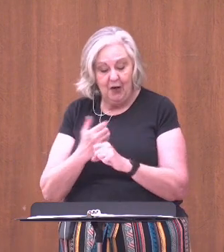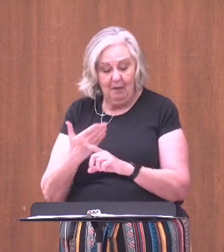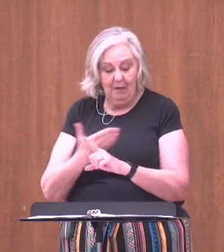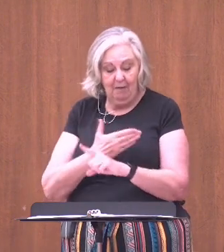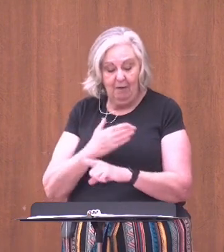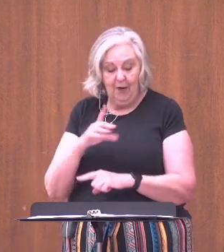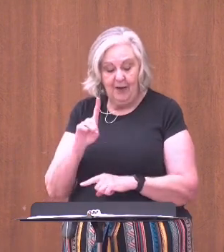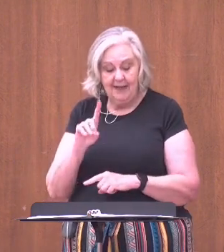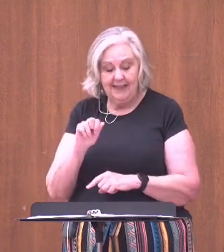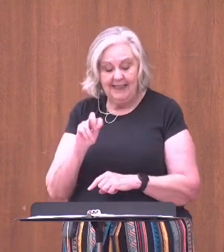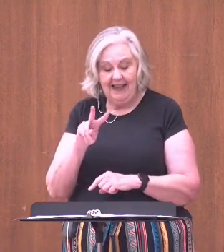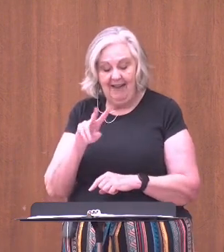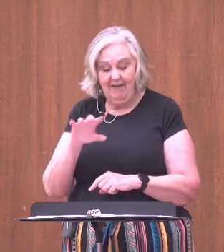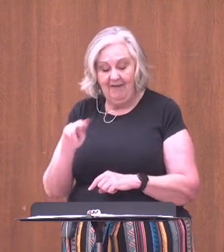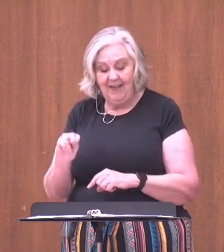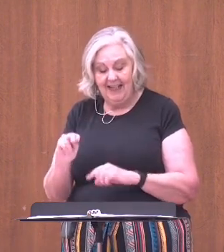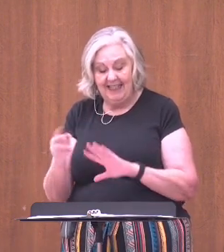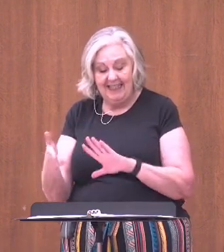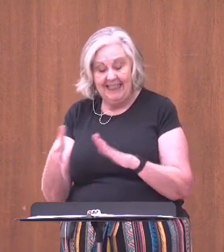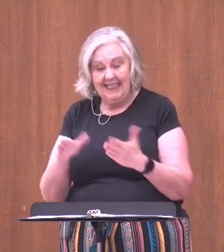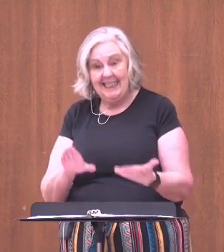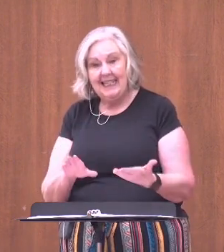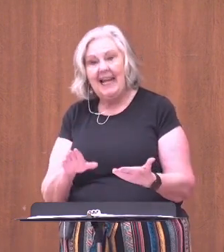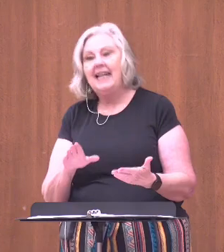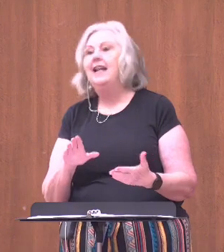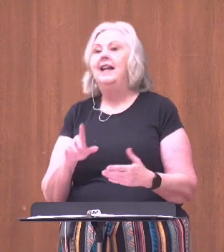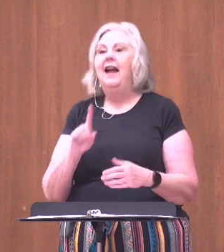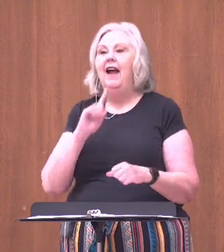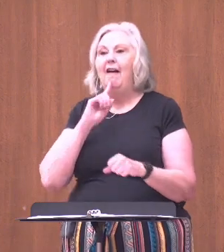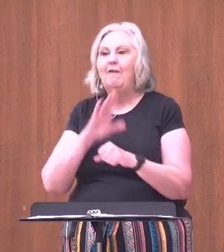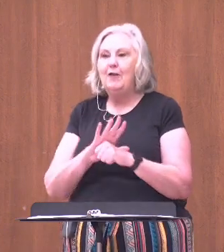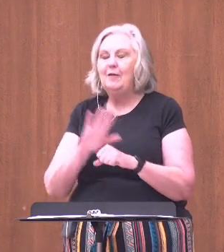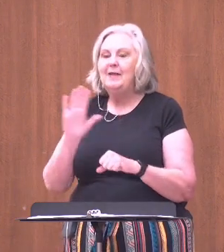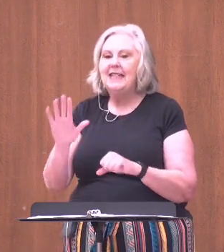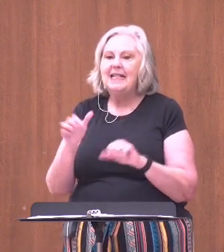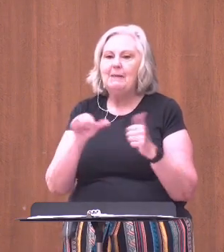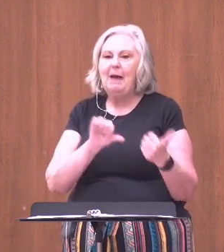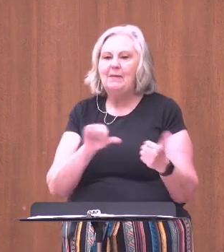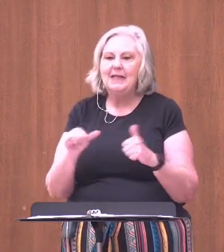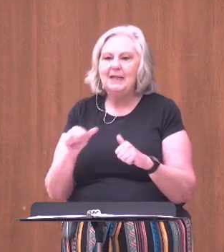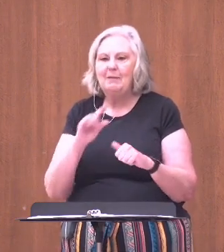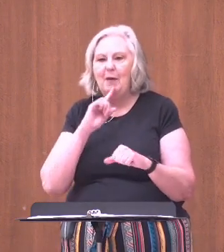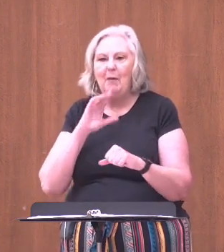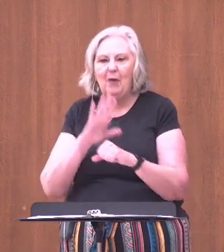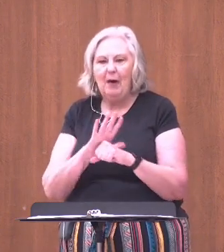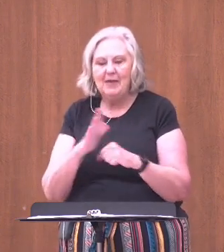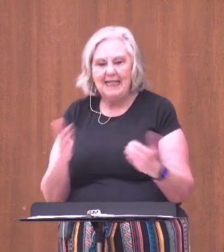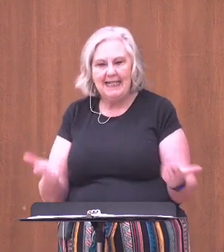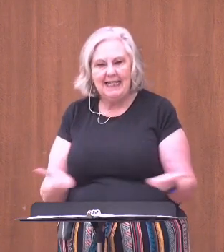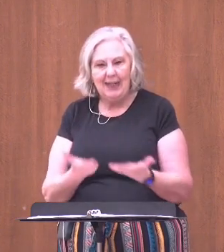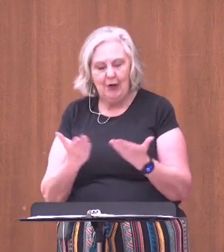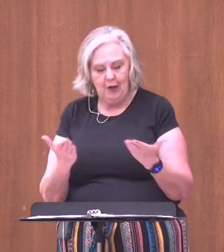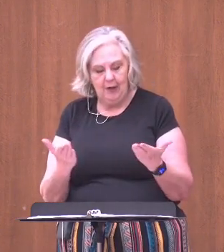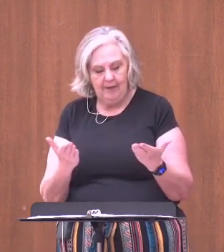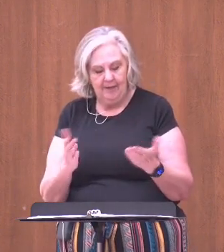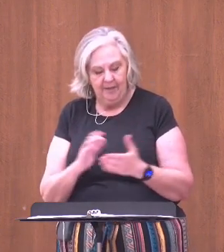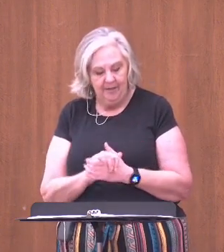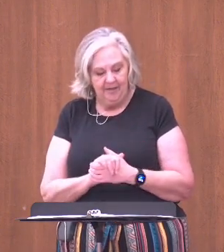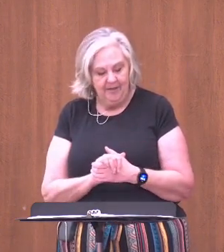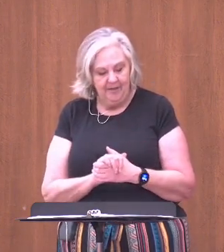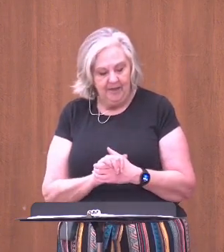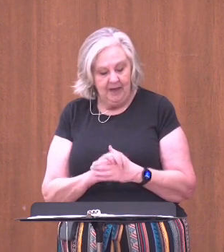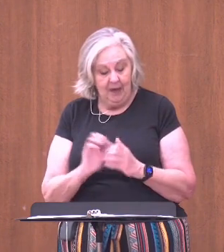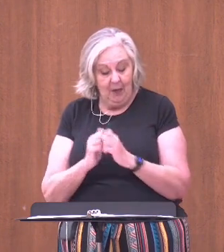Tukwa died in that tragic accident, he affirmed his baptismal promises here in this sanctuary. As with